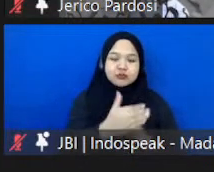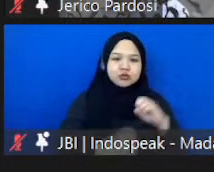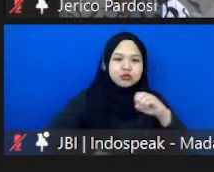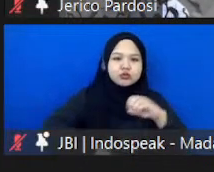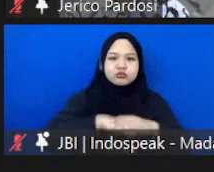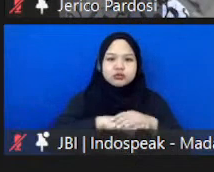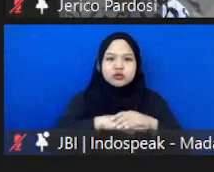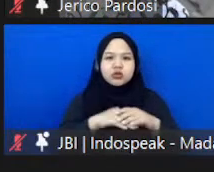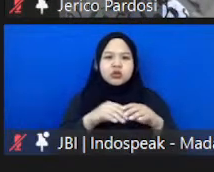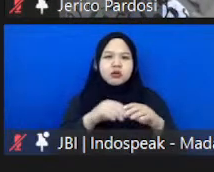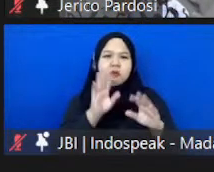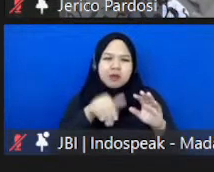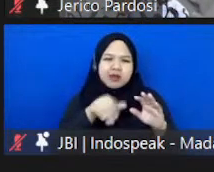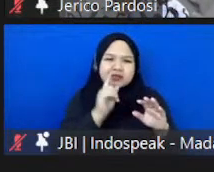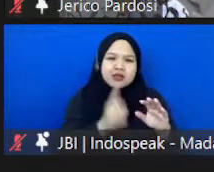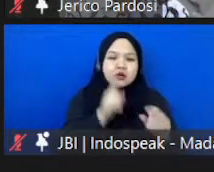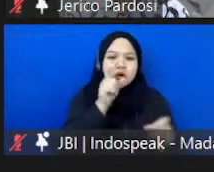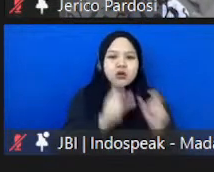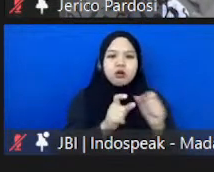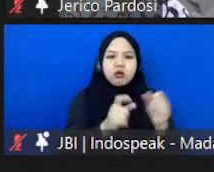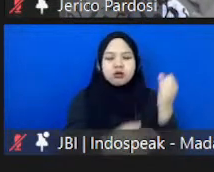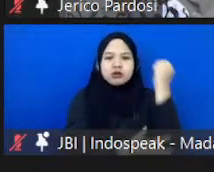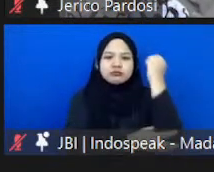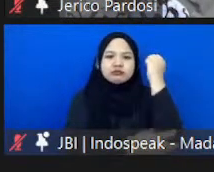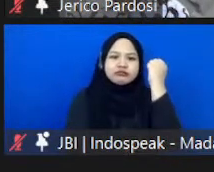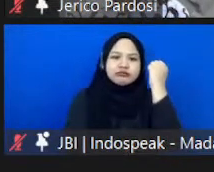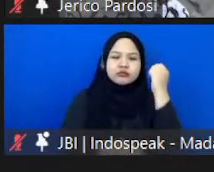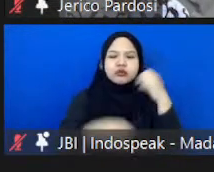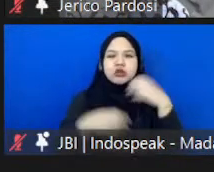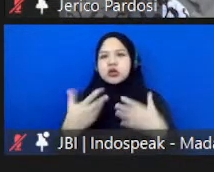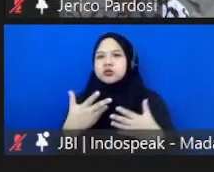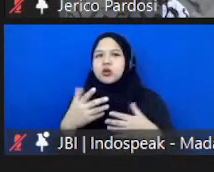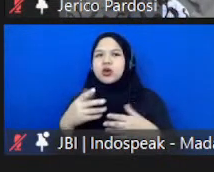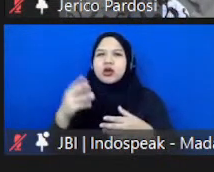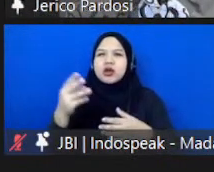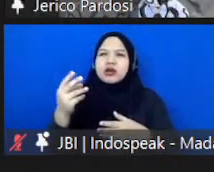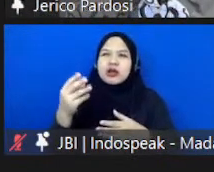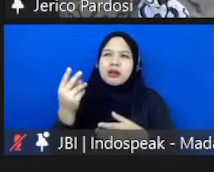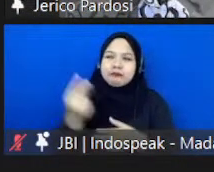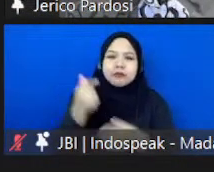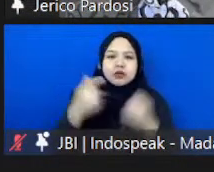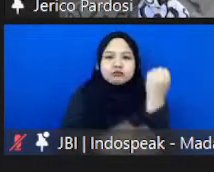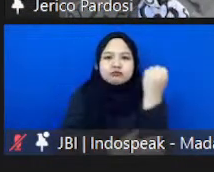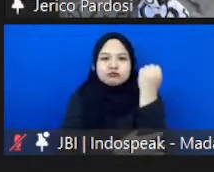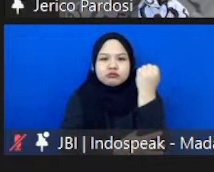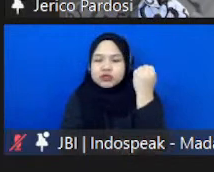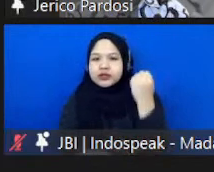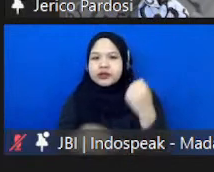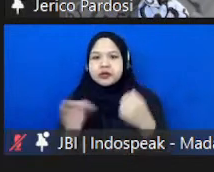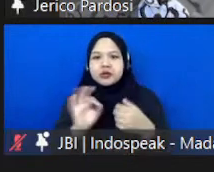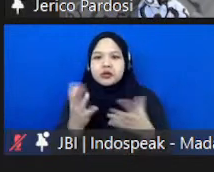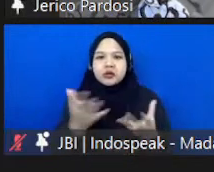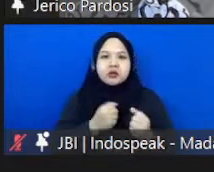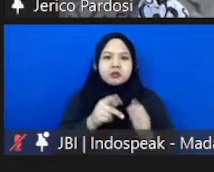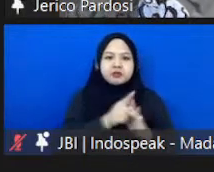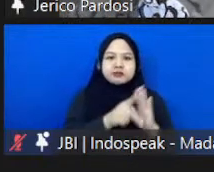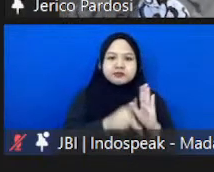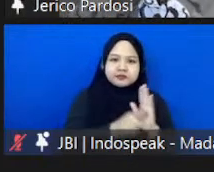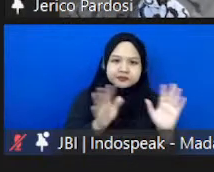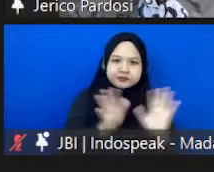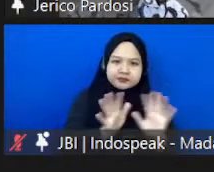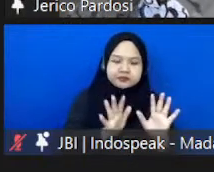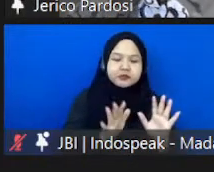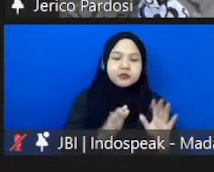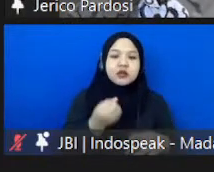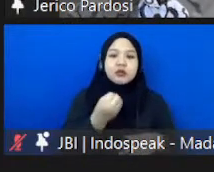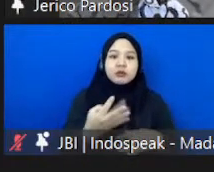the poor and also the near poor population have not enrolled in this national insurance scheme. So that's why some province or some regions kind of